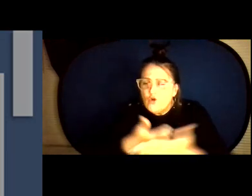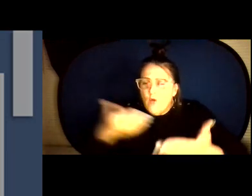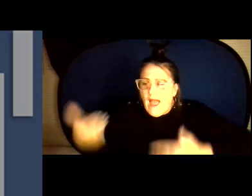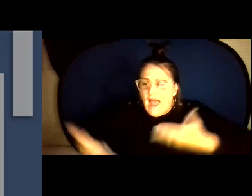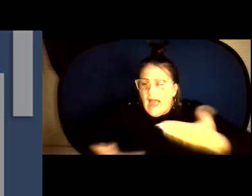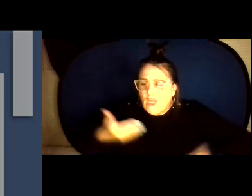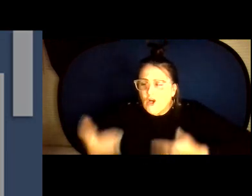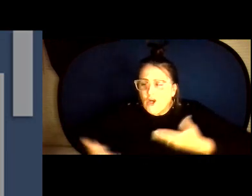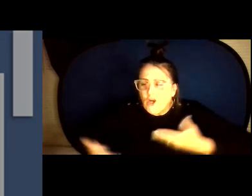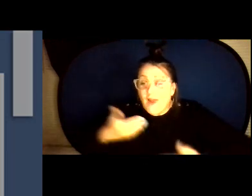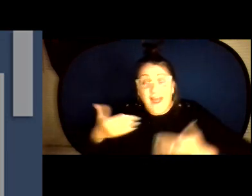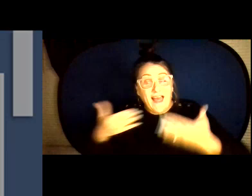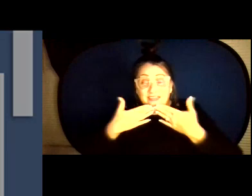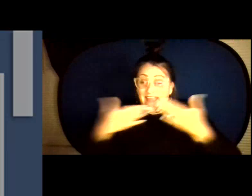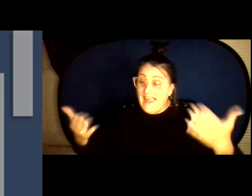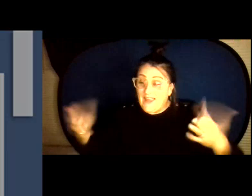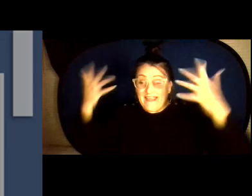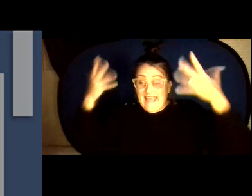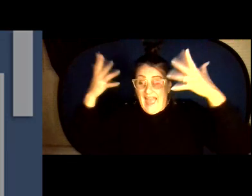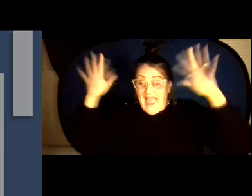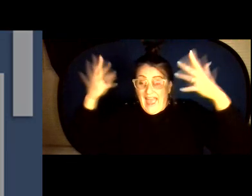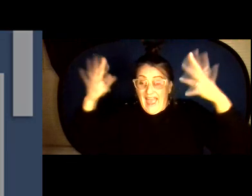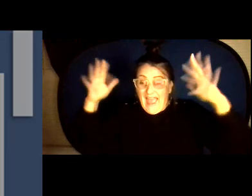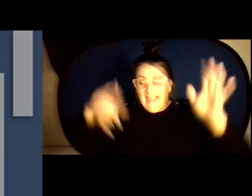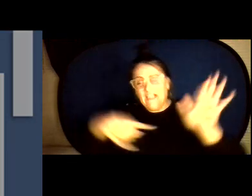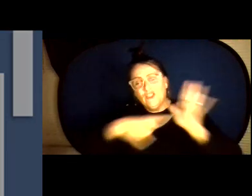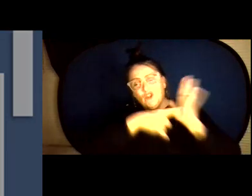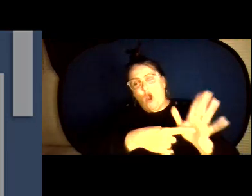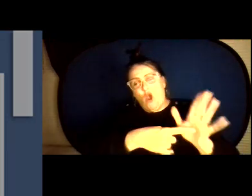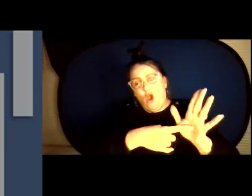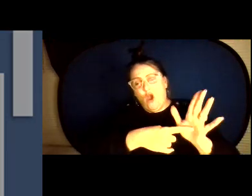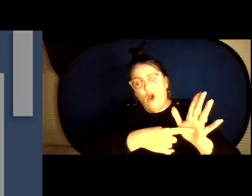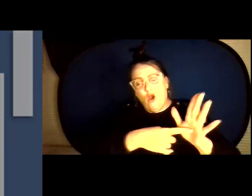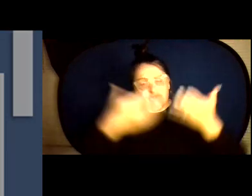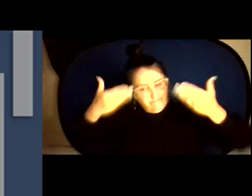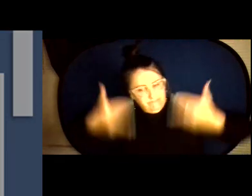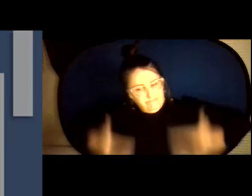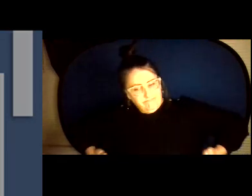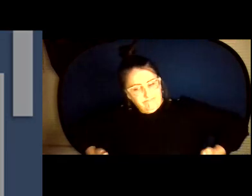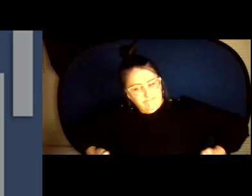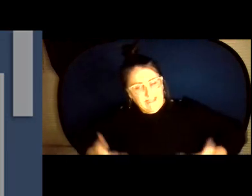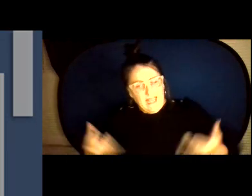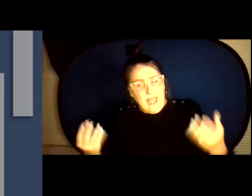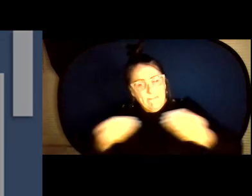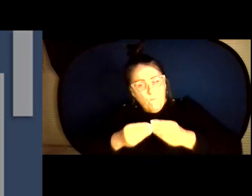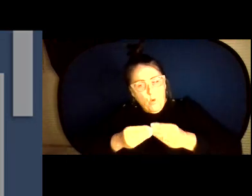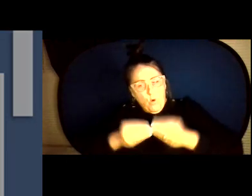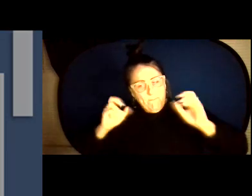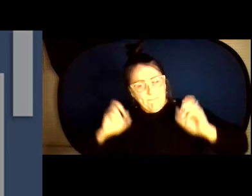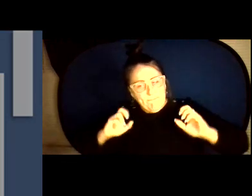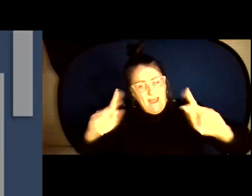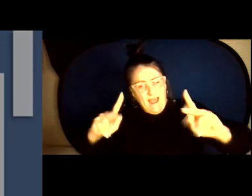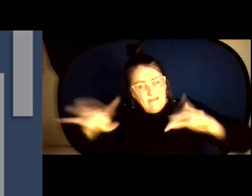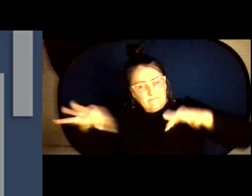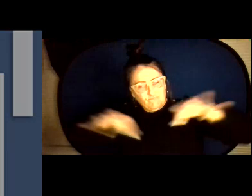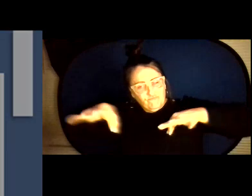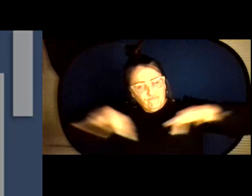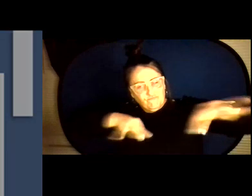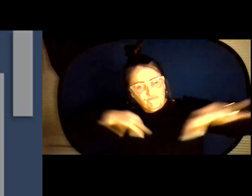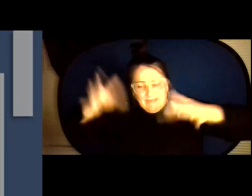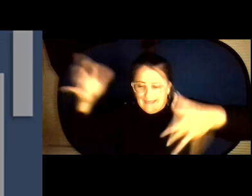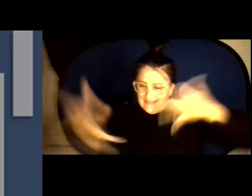So I'm glad that I finally got an opportunity to come and present and look forward to bringing more information back to you about some of the exciting use